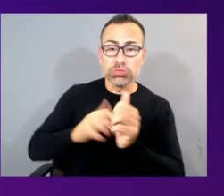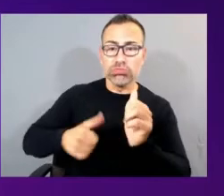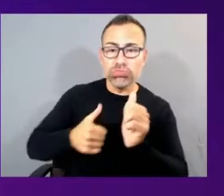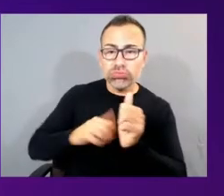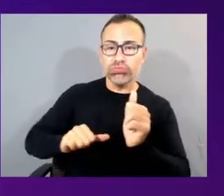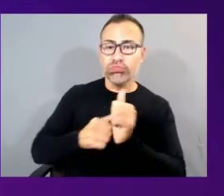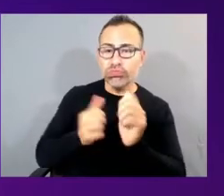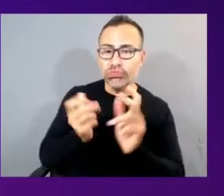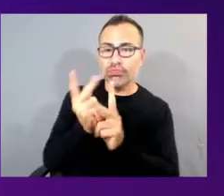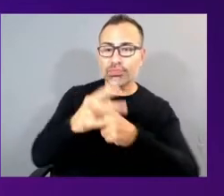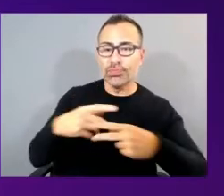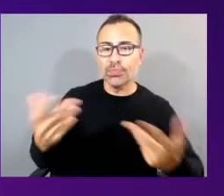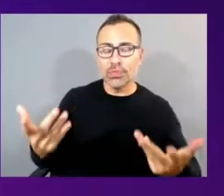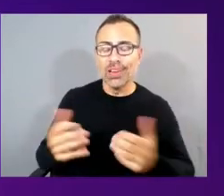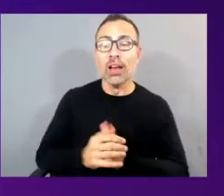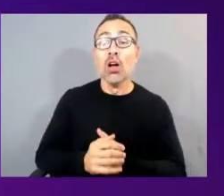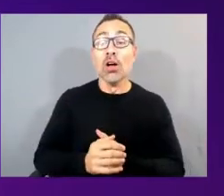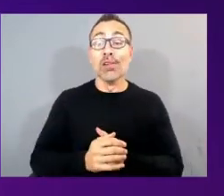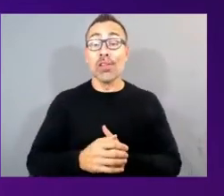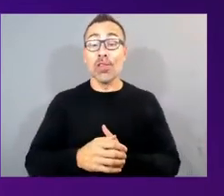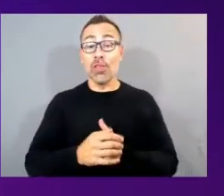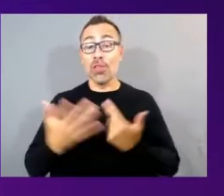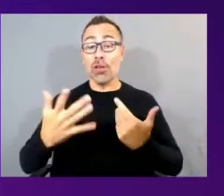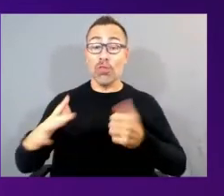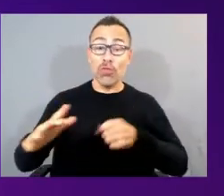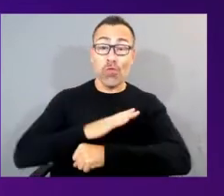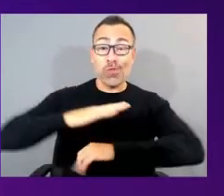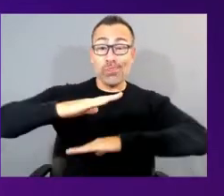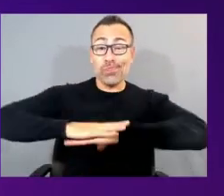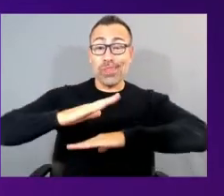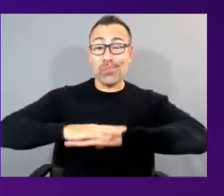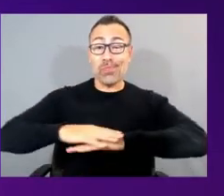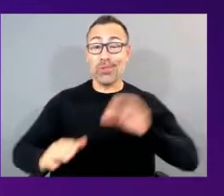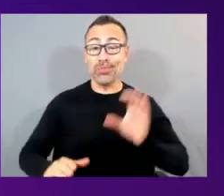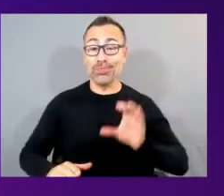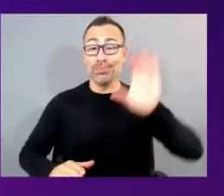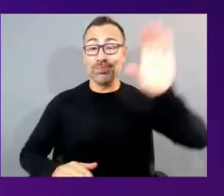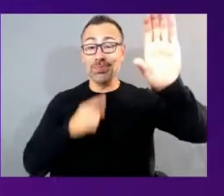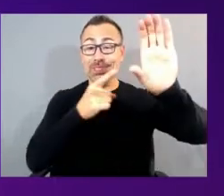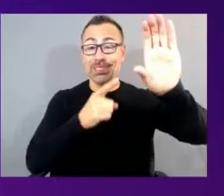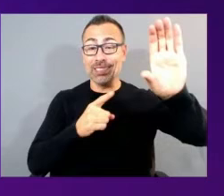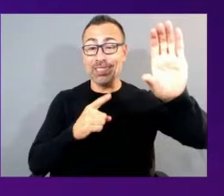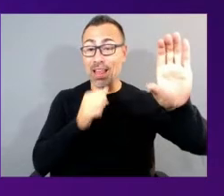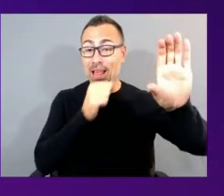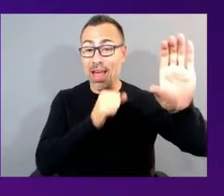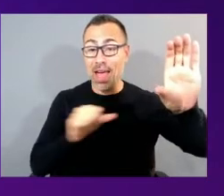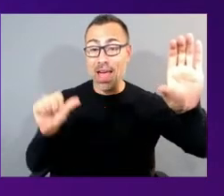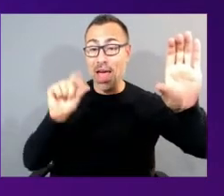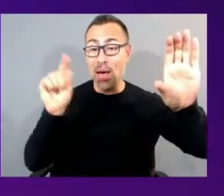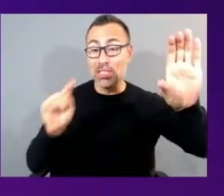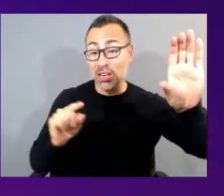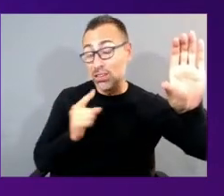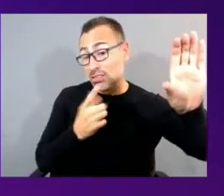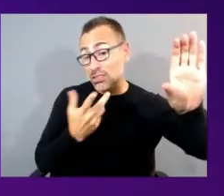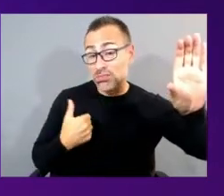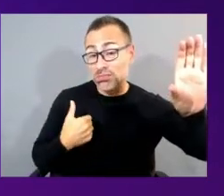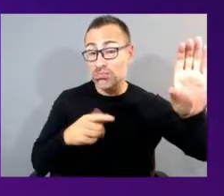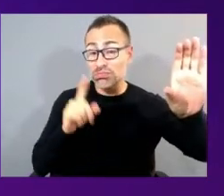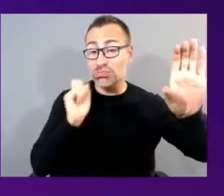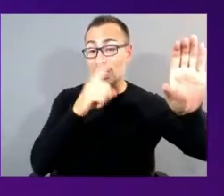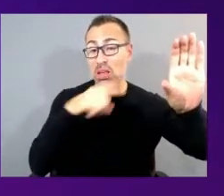is in Amazon, so why not ask Amazon to maintain it for us, right? So this is perfect for our type of